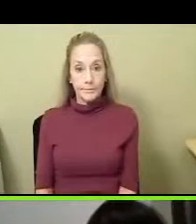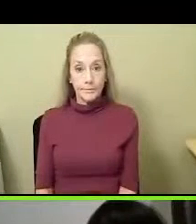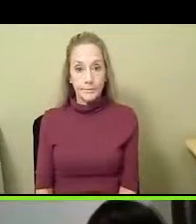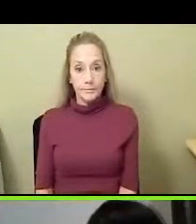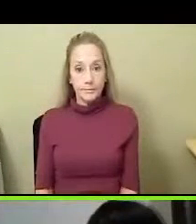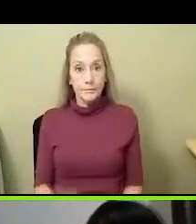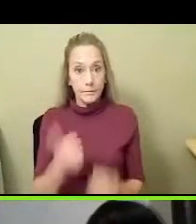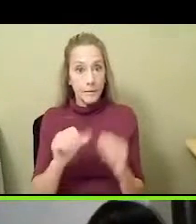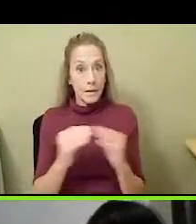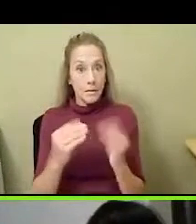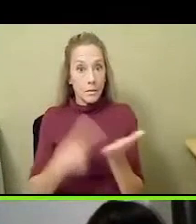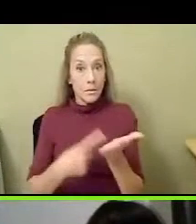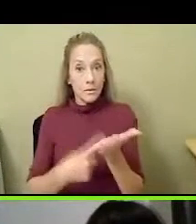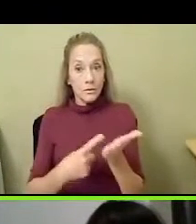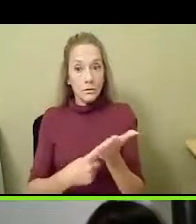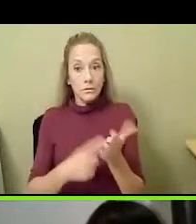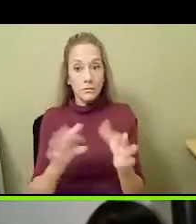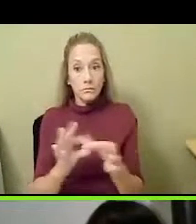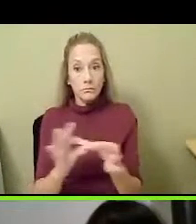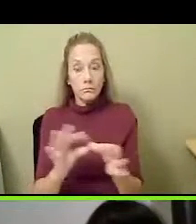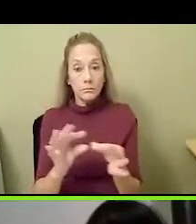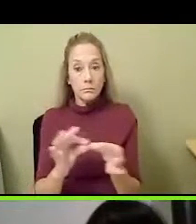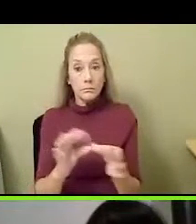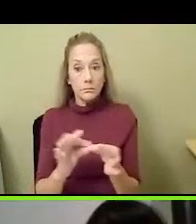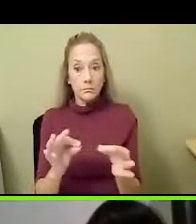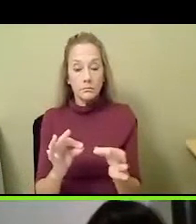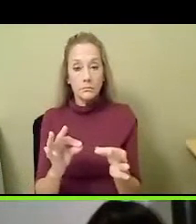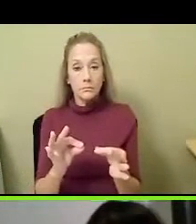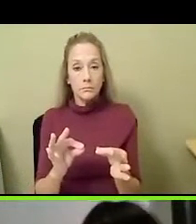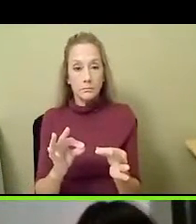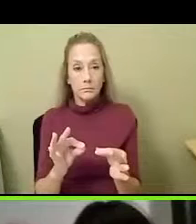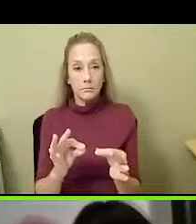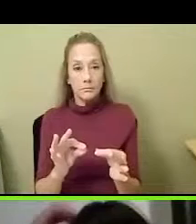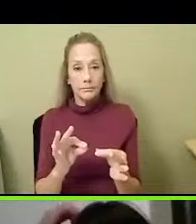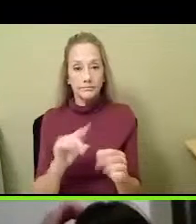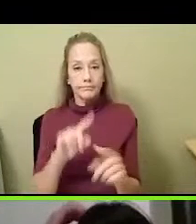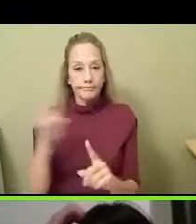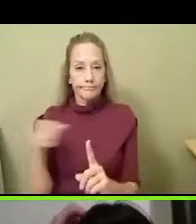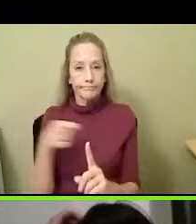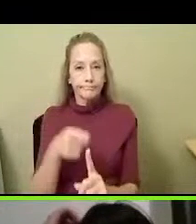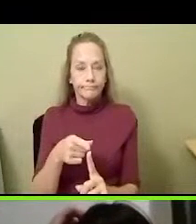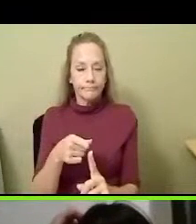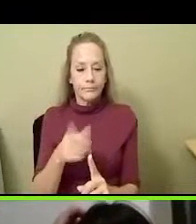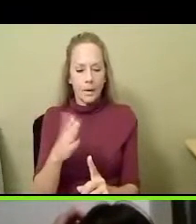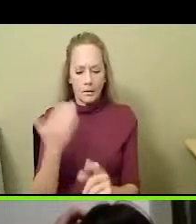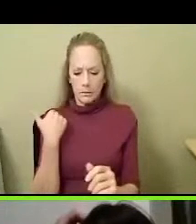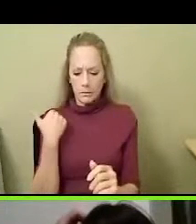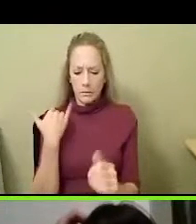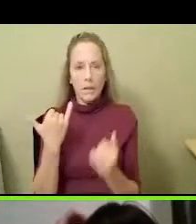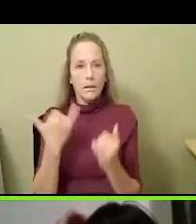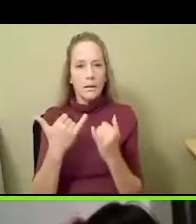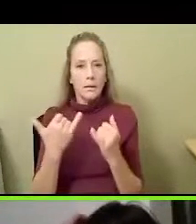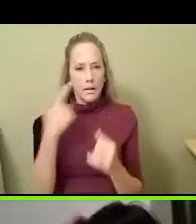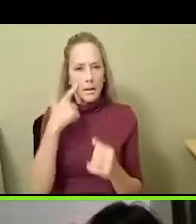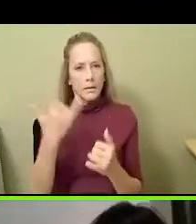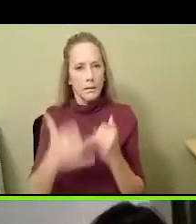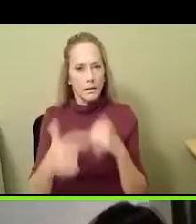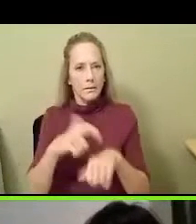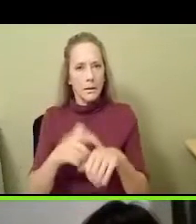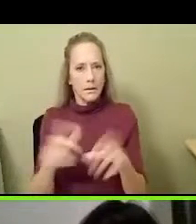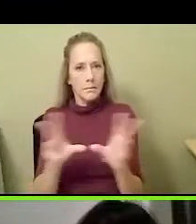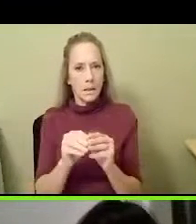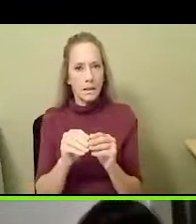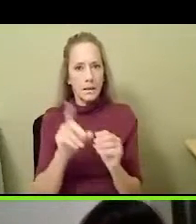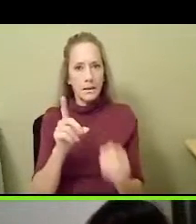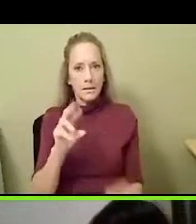Further questions, comments? Yeah, I think this kind of brings back to, I don't know if it was the last meeting. Oh, I think it was the last meeting